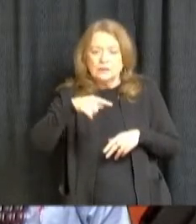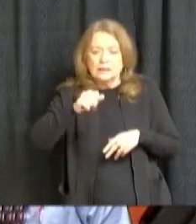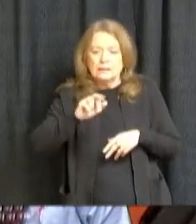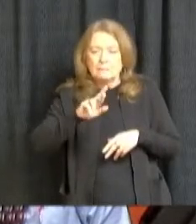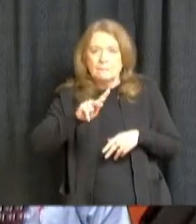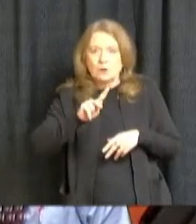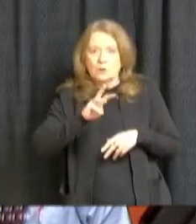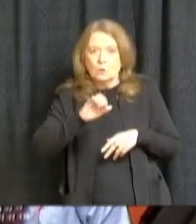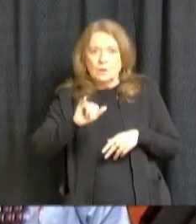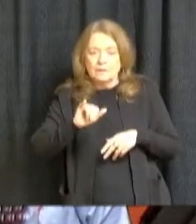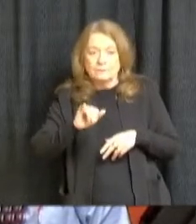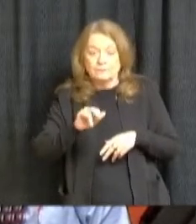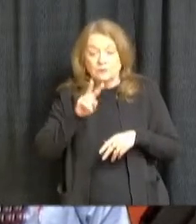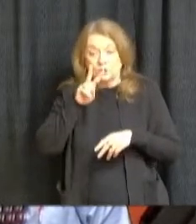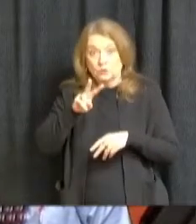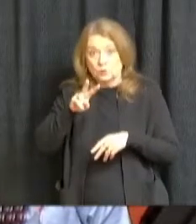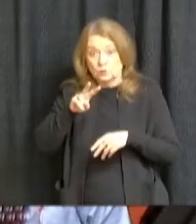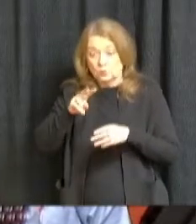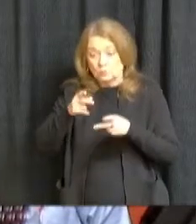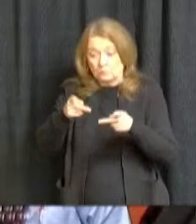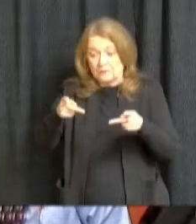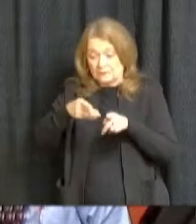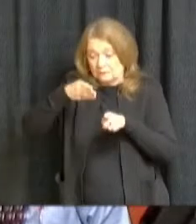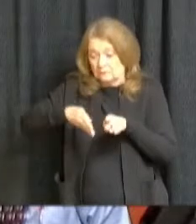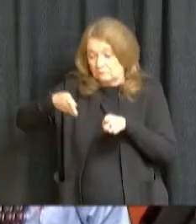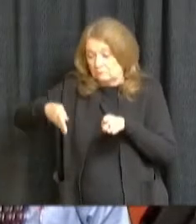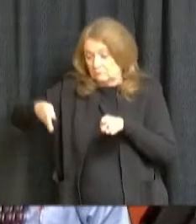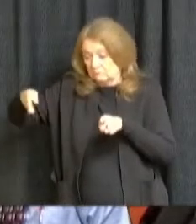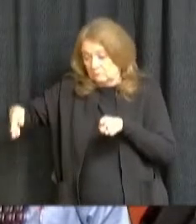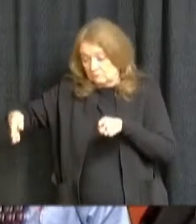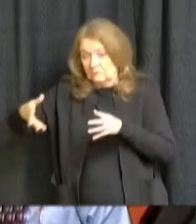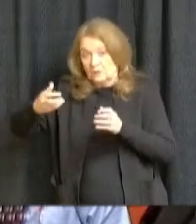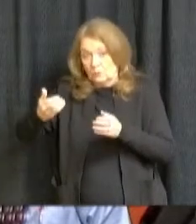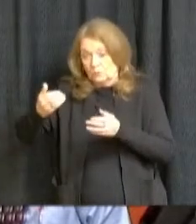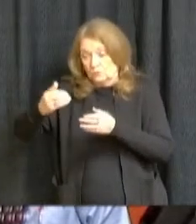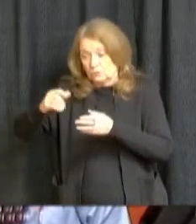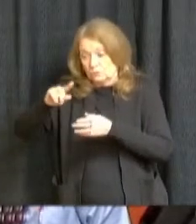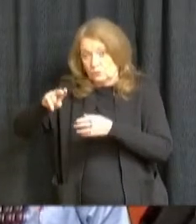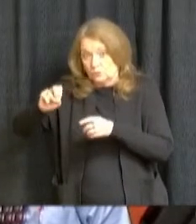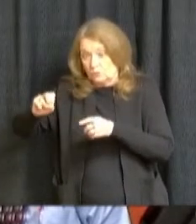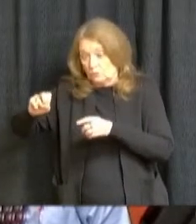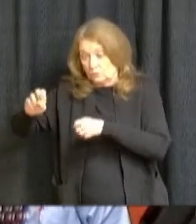doors down from where they want to rezone it to commercial.